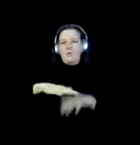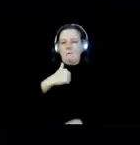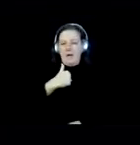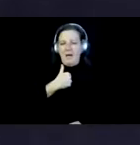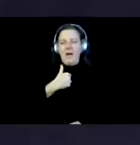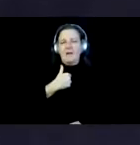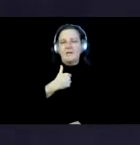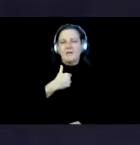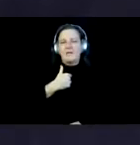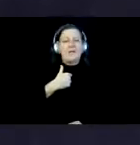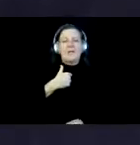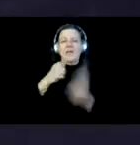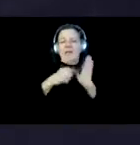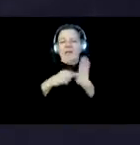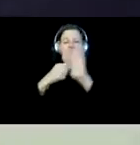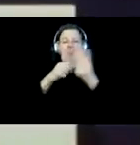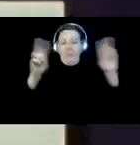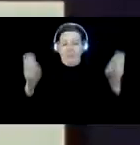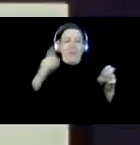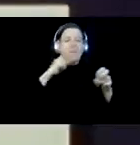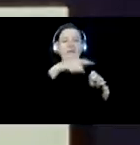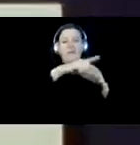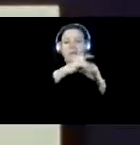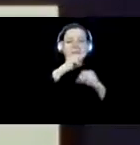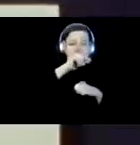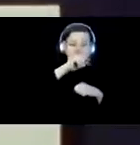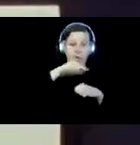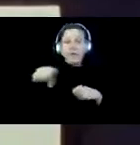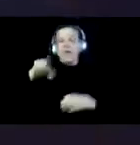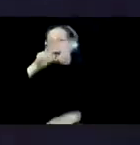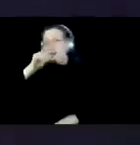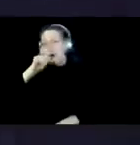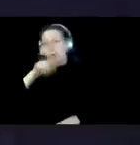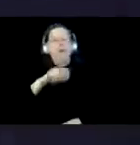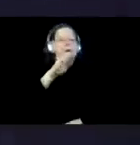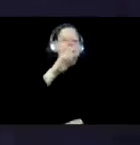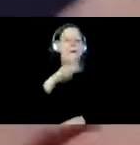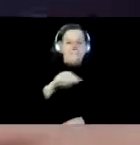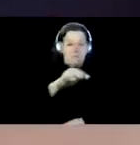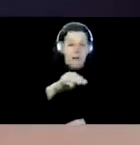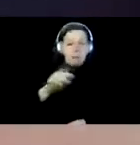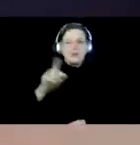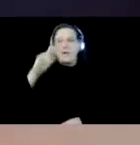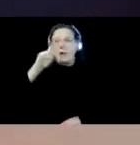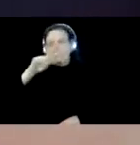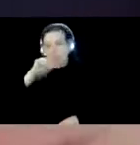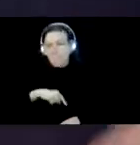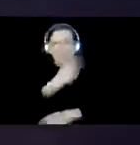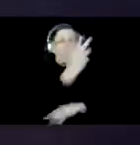cardinal theme of advertising. So this is a bird, and this is a bird, and this is a mouse, and this is a mouse. This is a tree, and so is